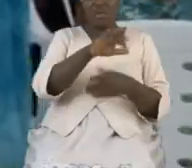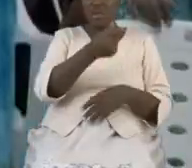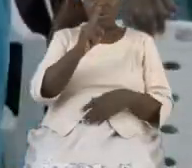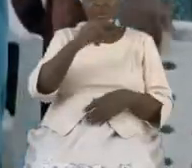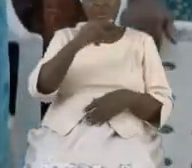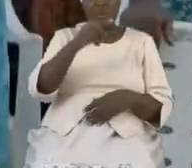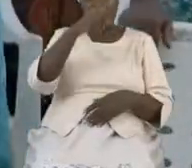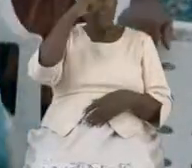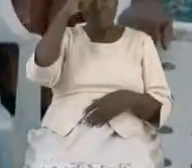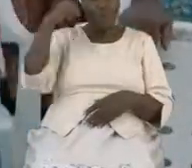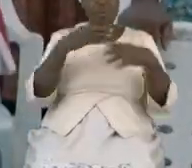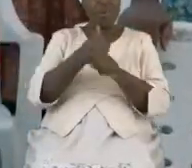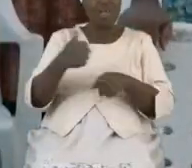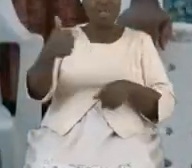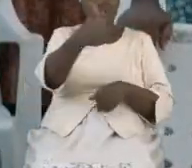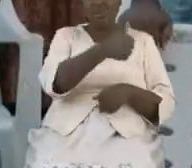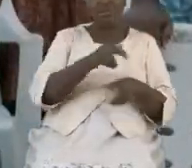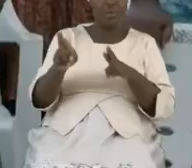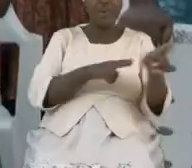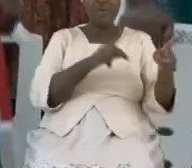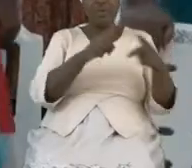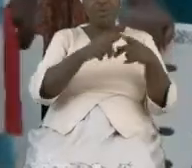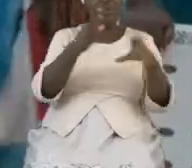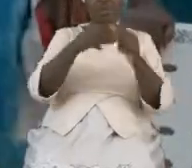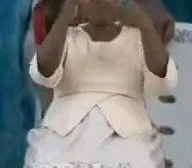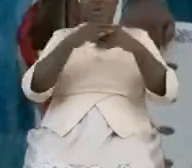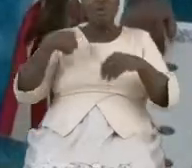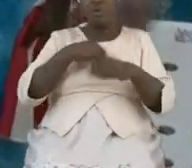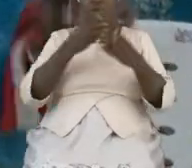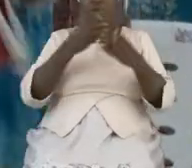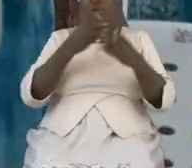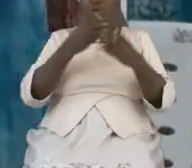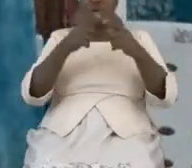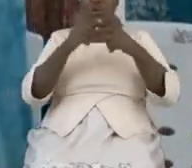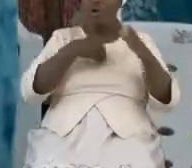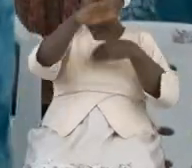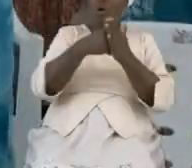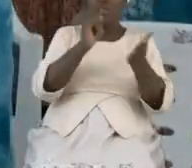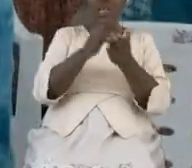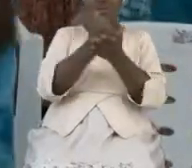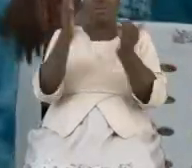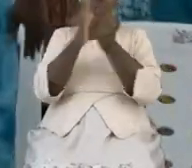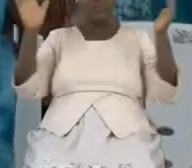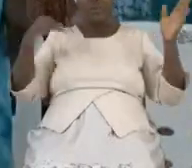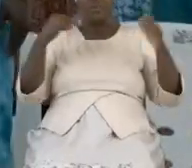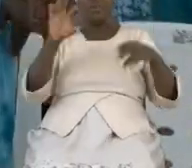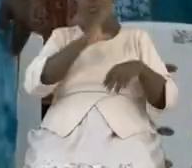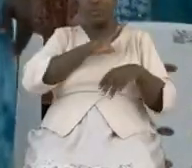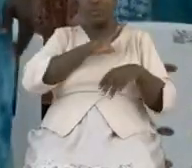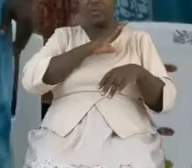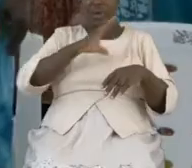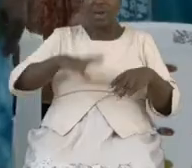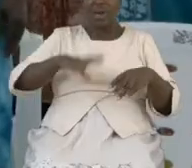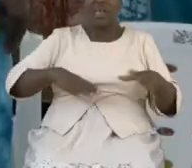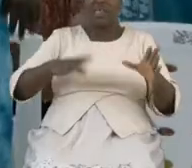heaven. We want to have all that the crucifixion of Christ takes in